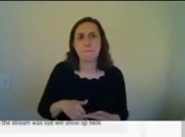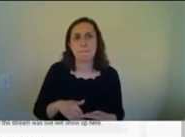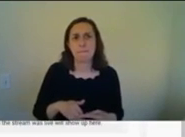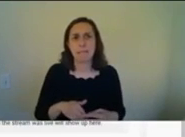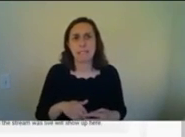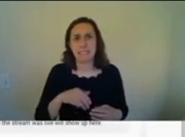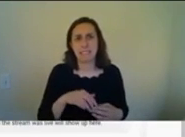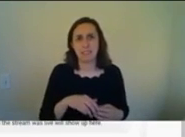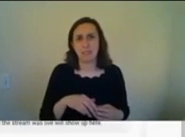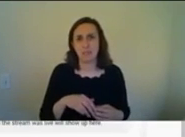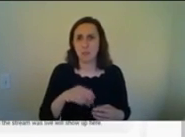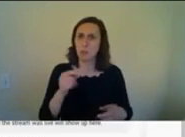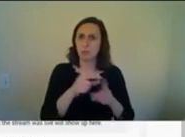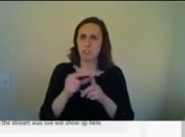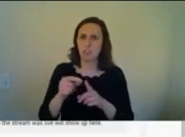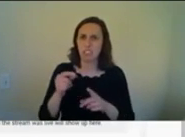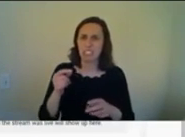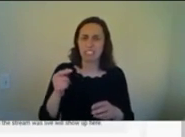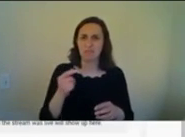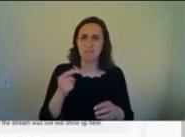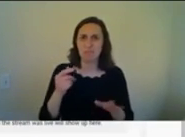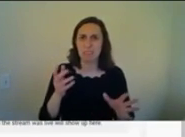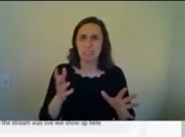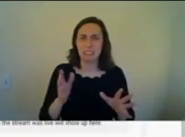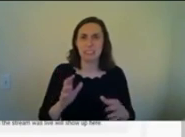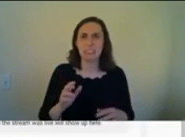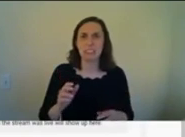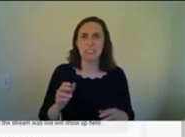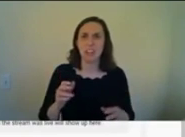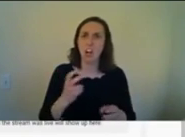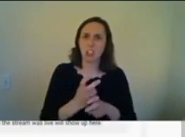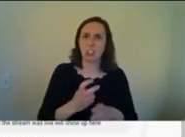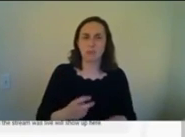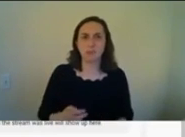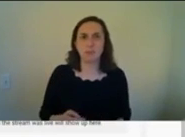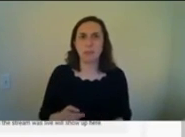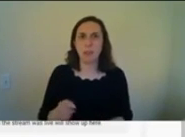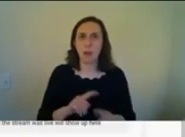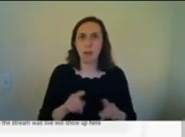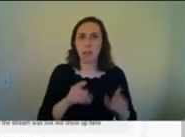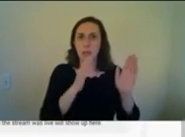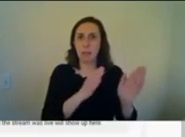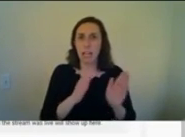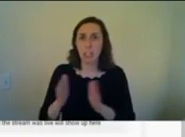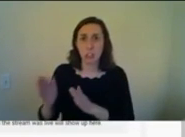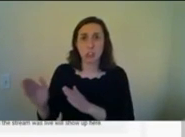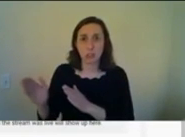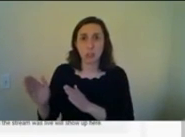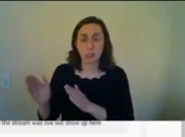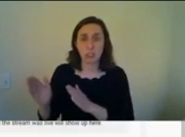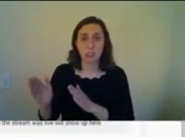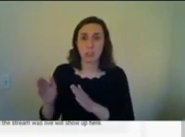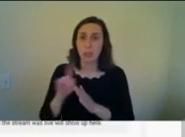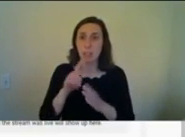stuck. But the pattern that comes out of this has always kind of worked for